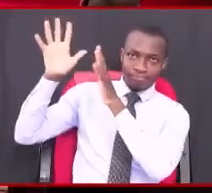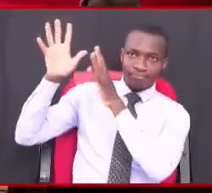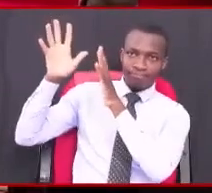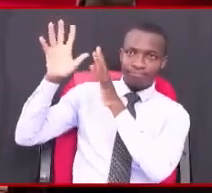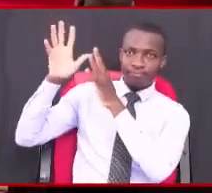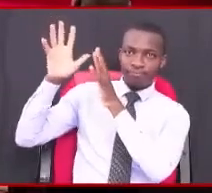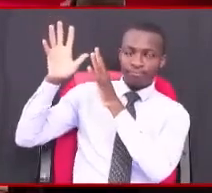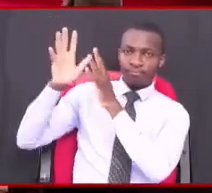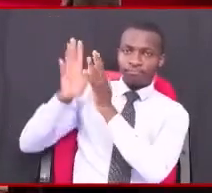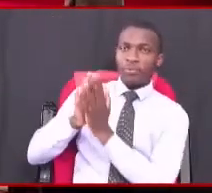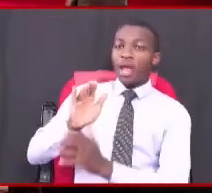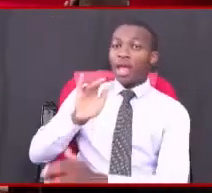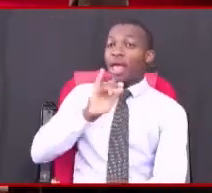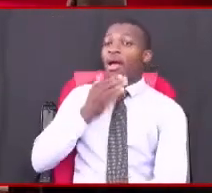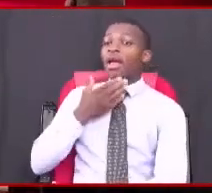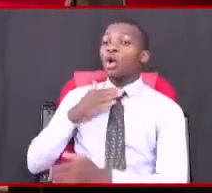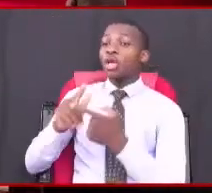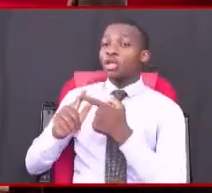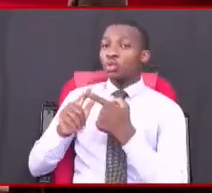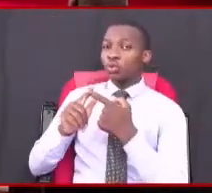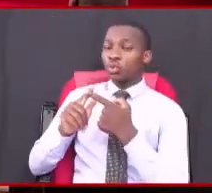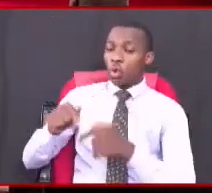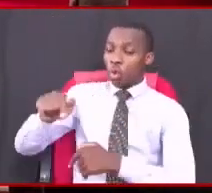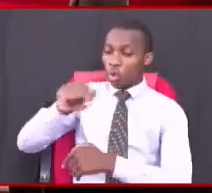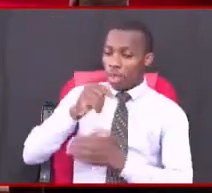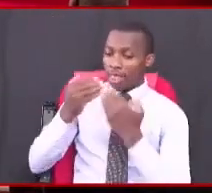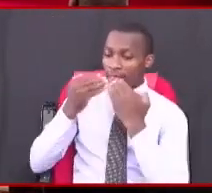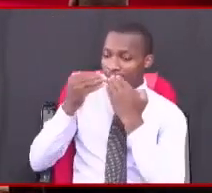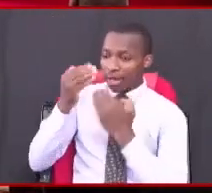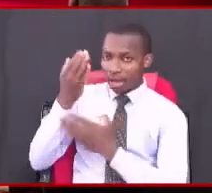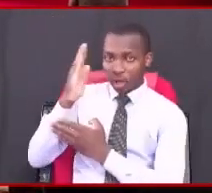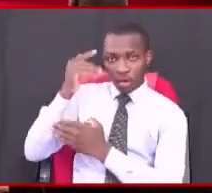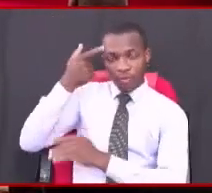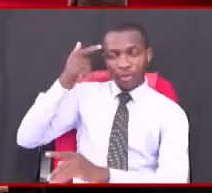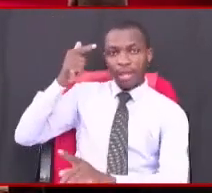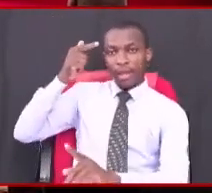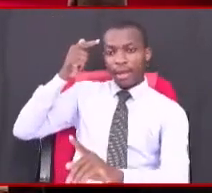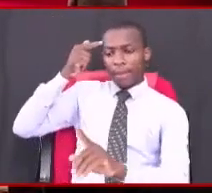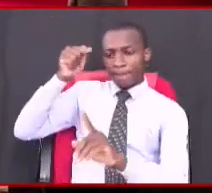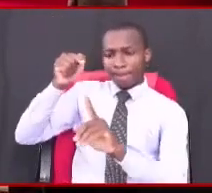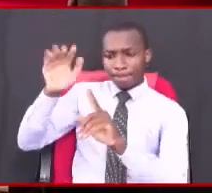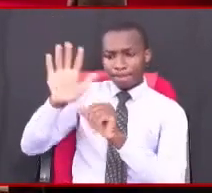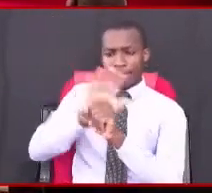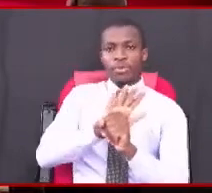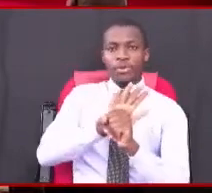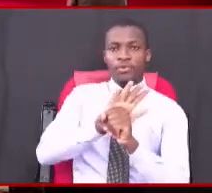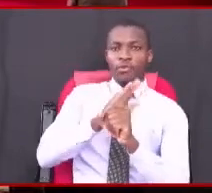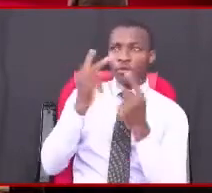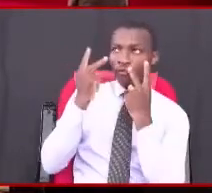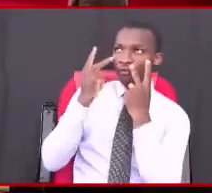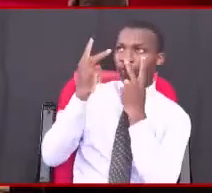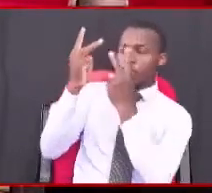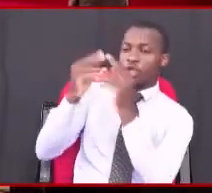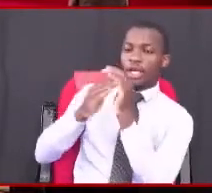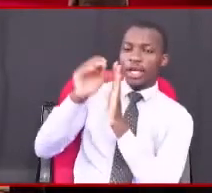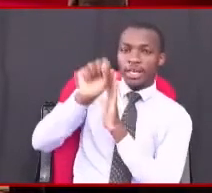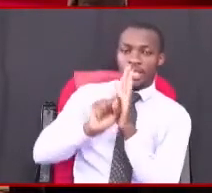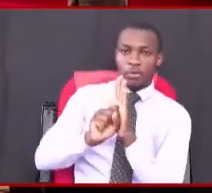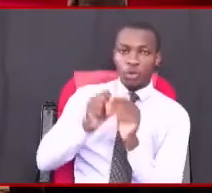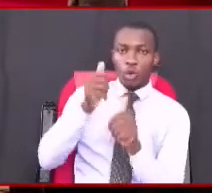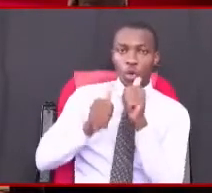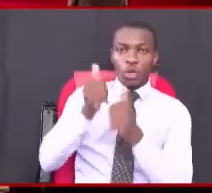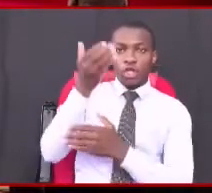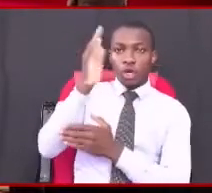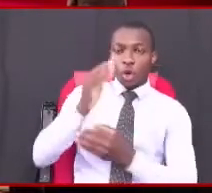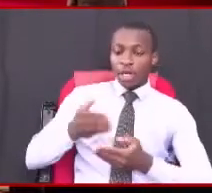I want to thank God. We thank God for the purposeful, visionary leadership God gave to